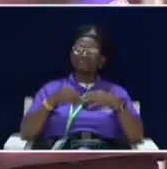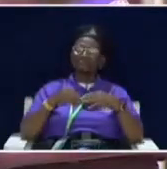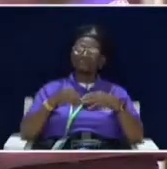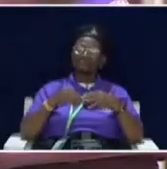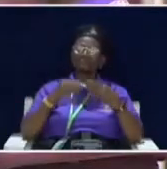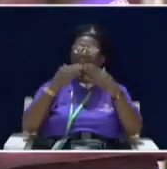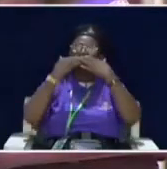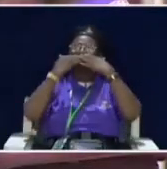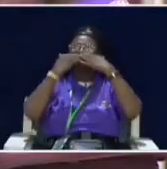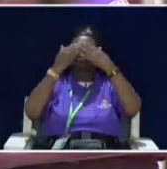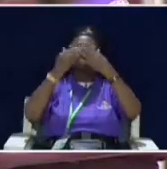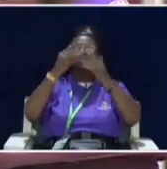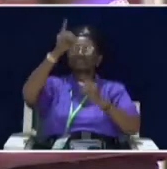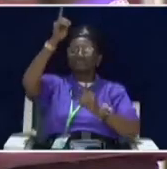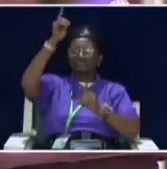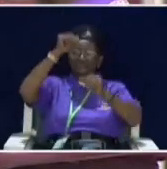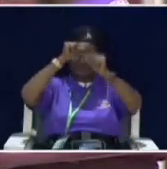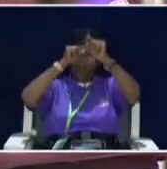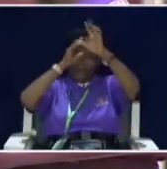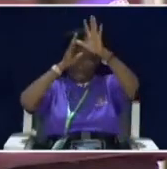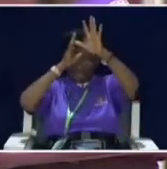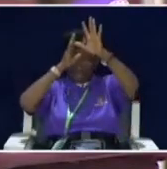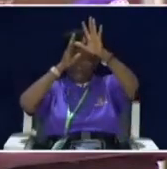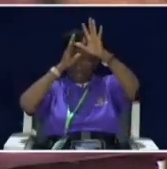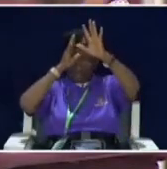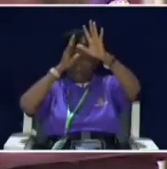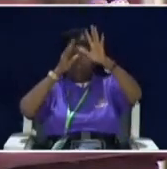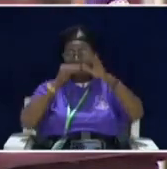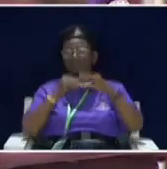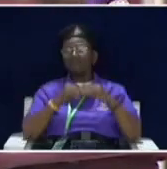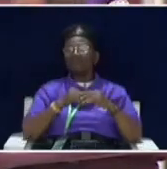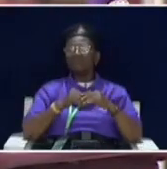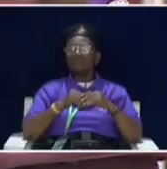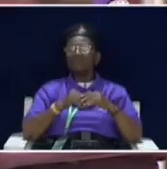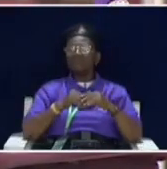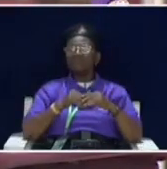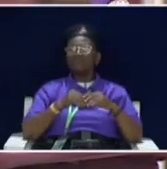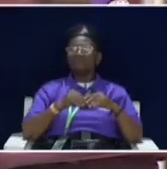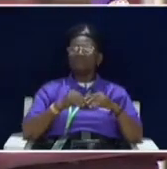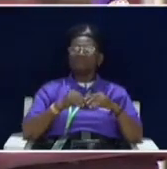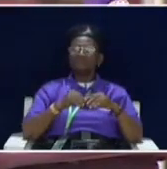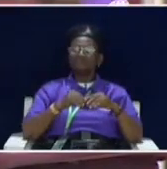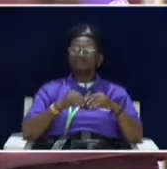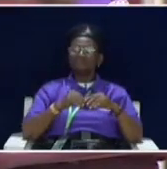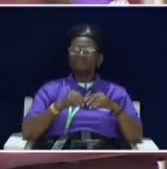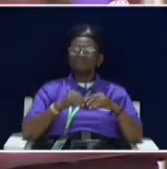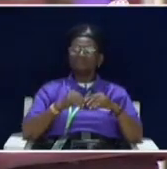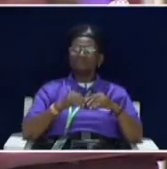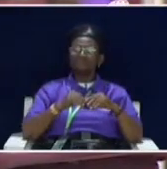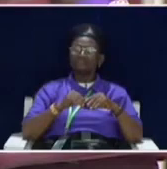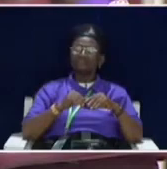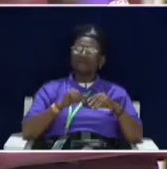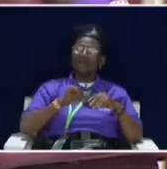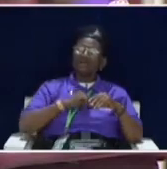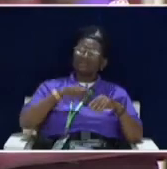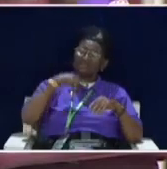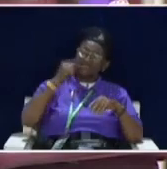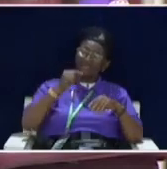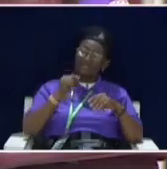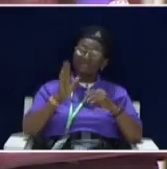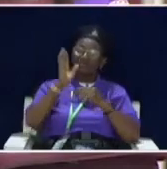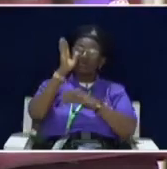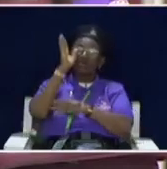Thank you, Daddy. Daddy, well, I was saying that God can pick you from great